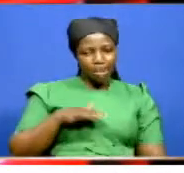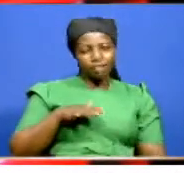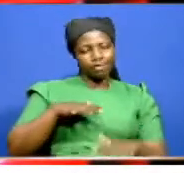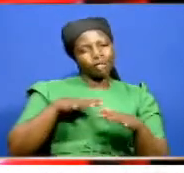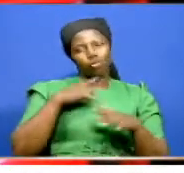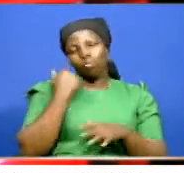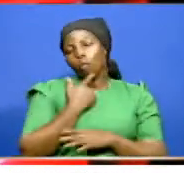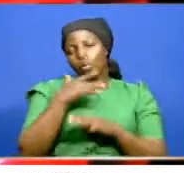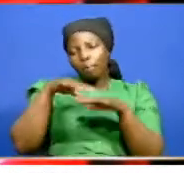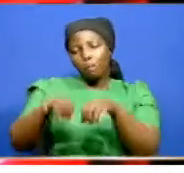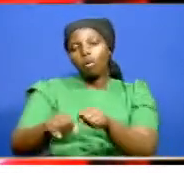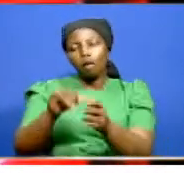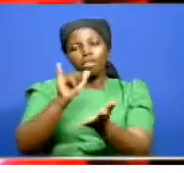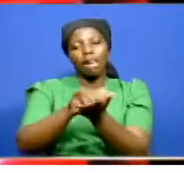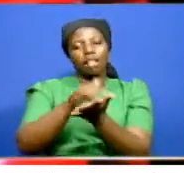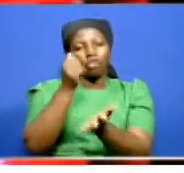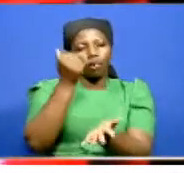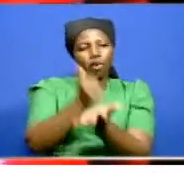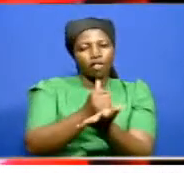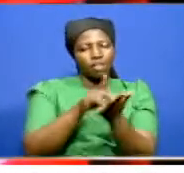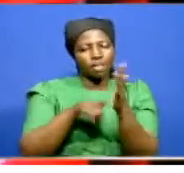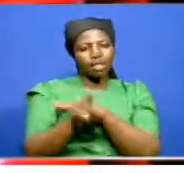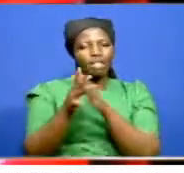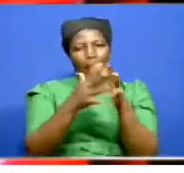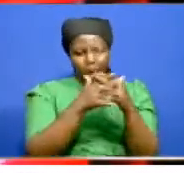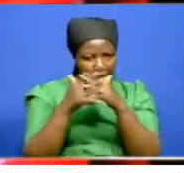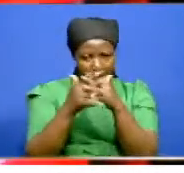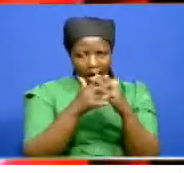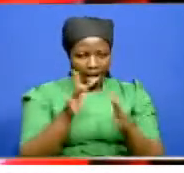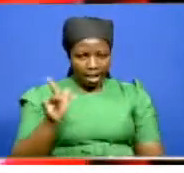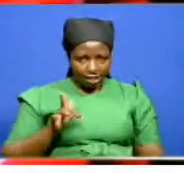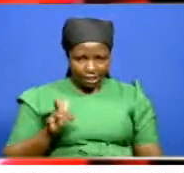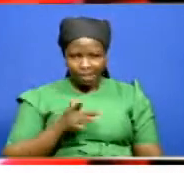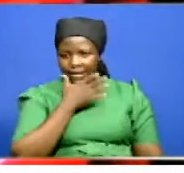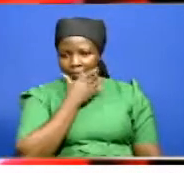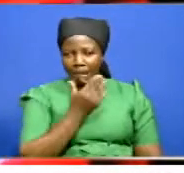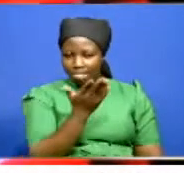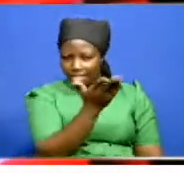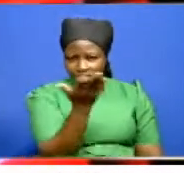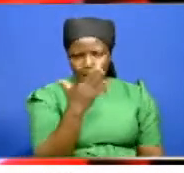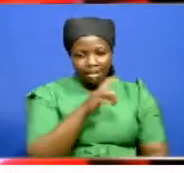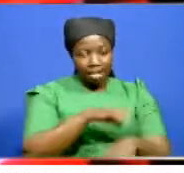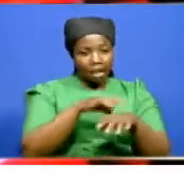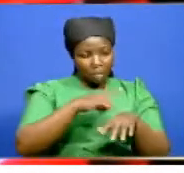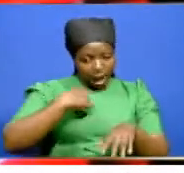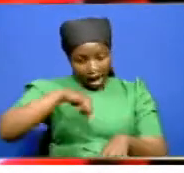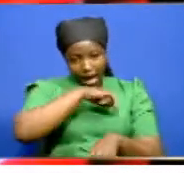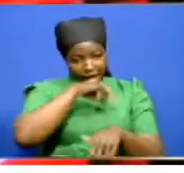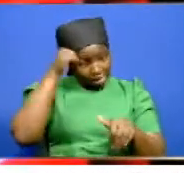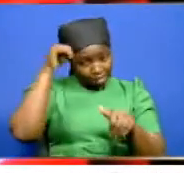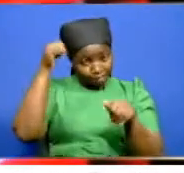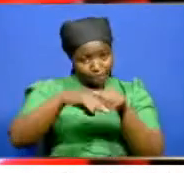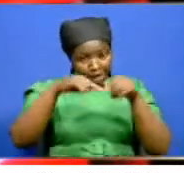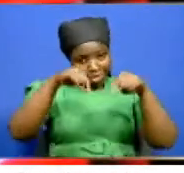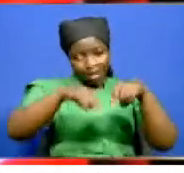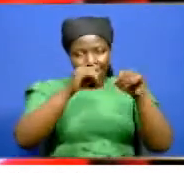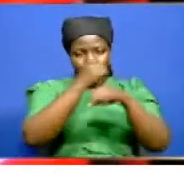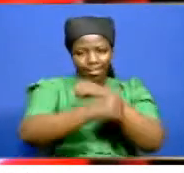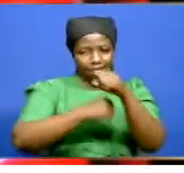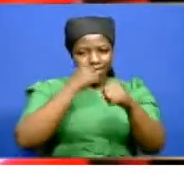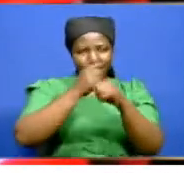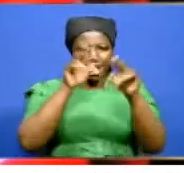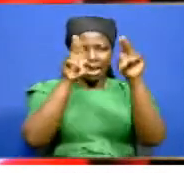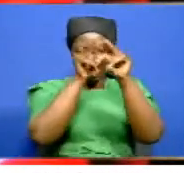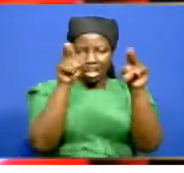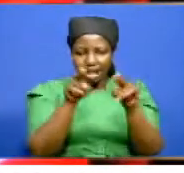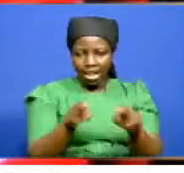United States. Ladies and gentlemen, as we commemorate this year's International Women's Day,